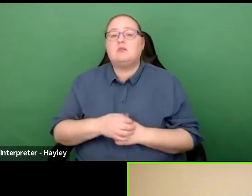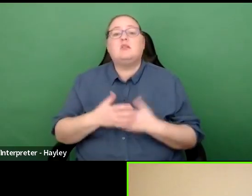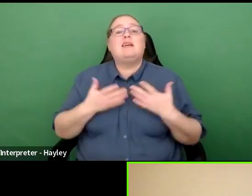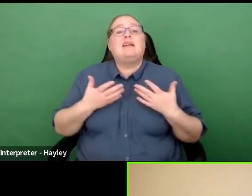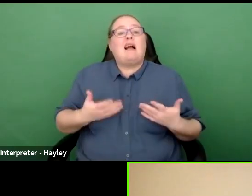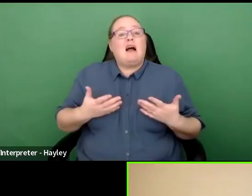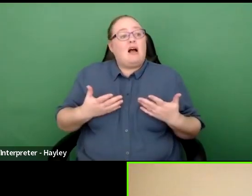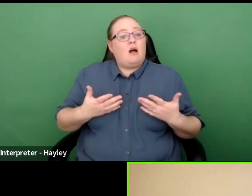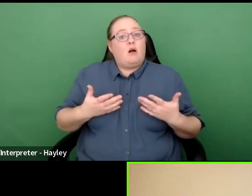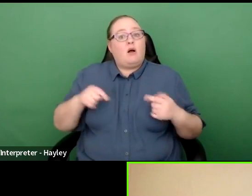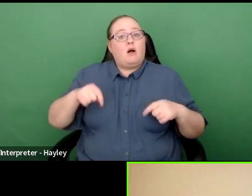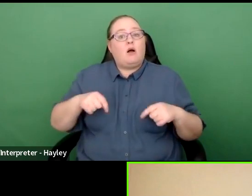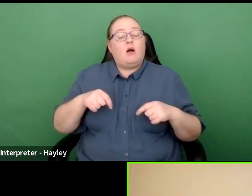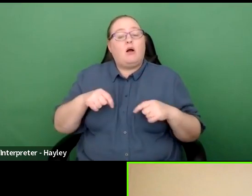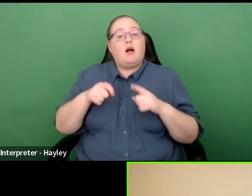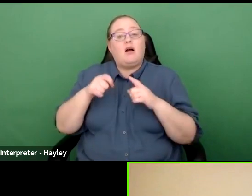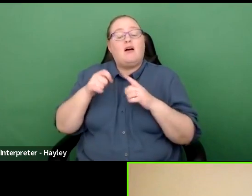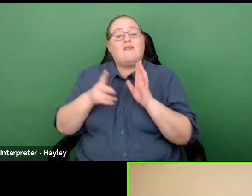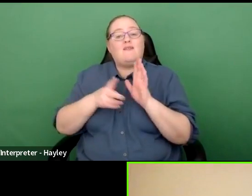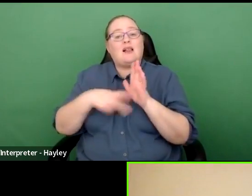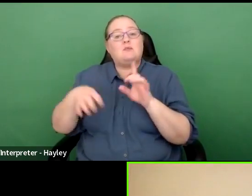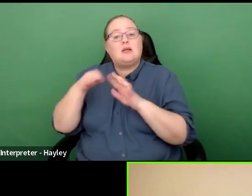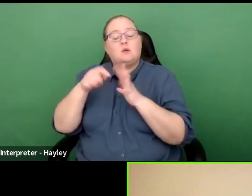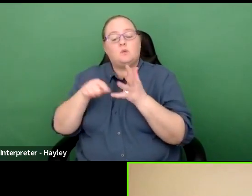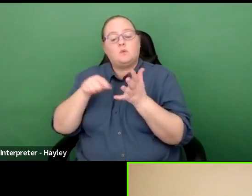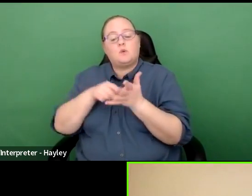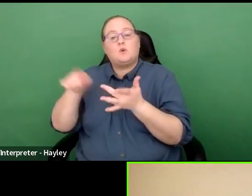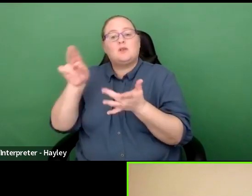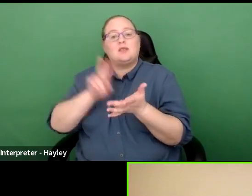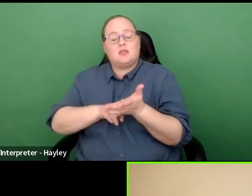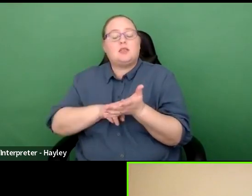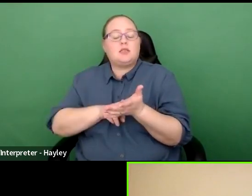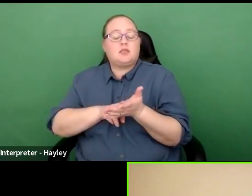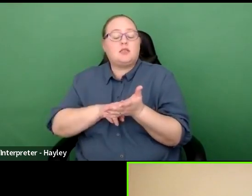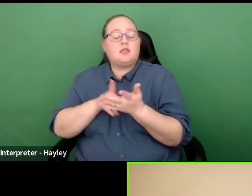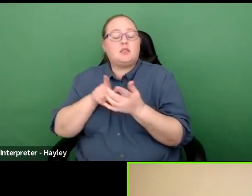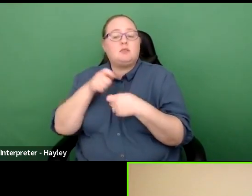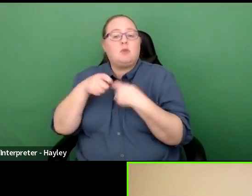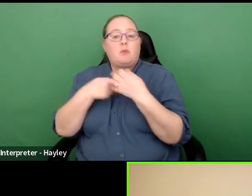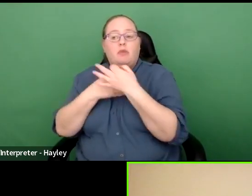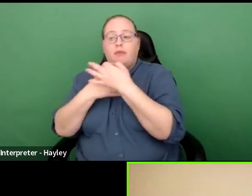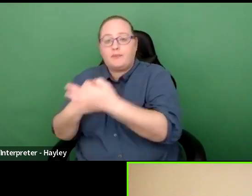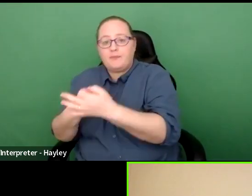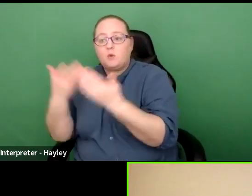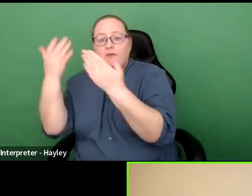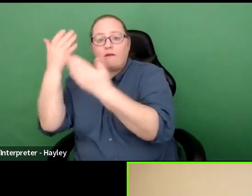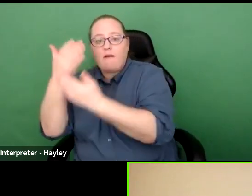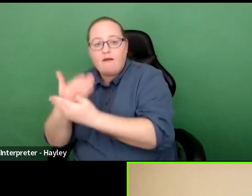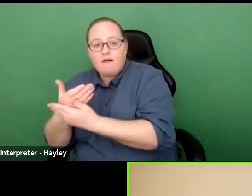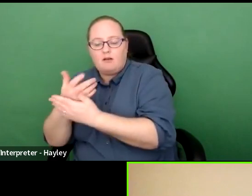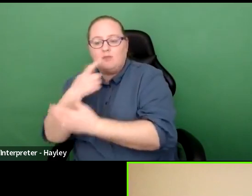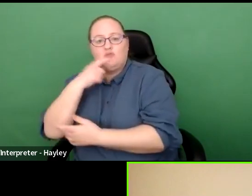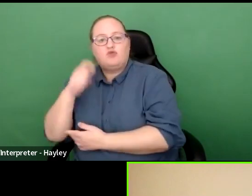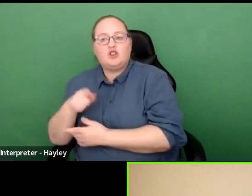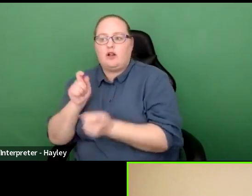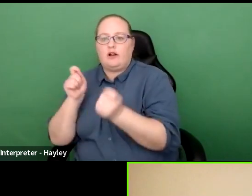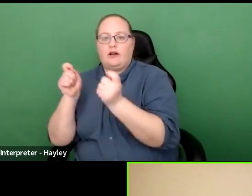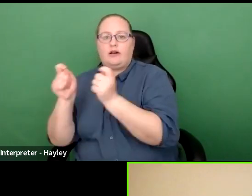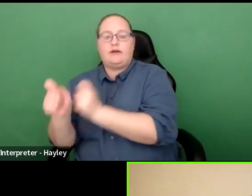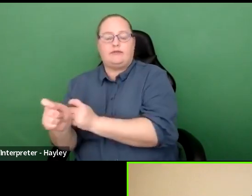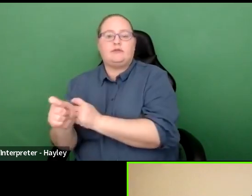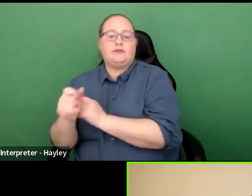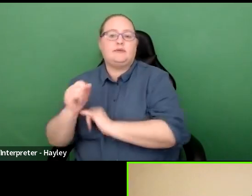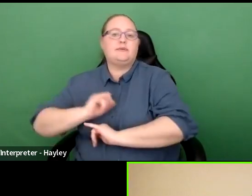Putin steers Russia into this kind of darkness, even darker than we could imagine. It is